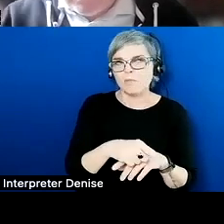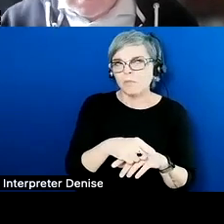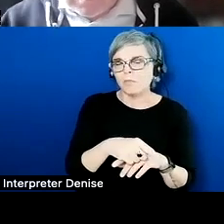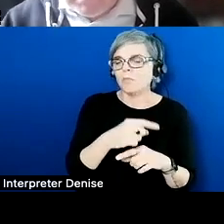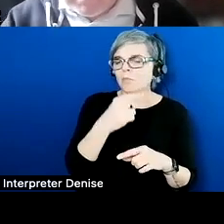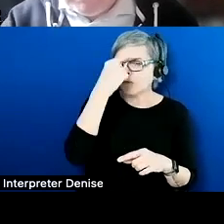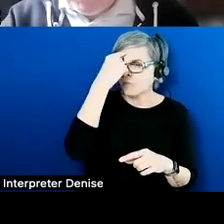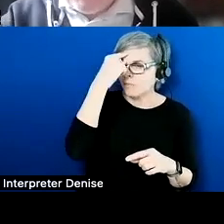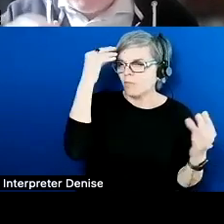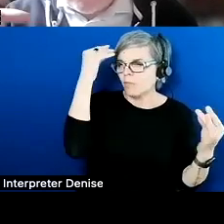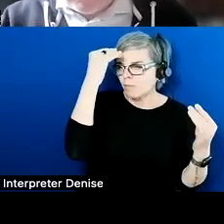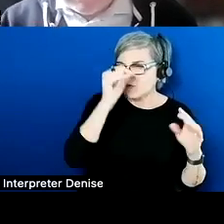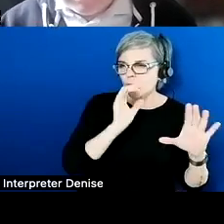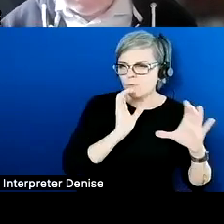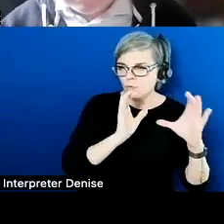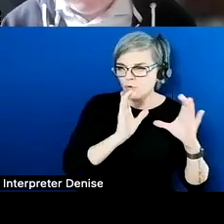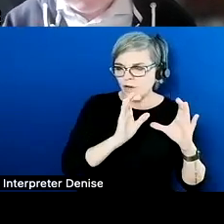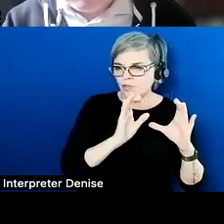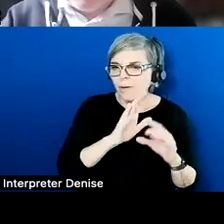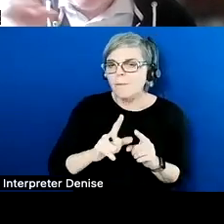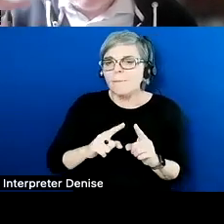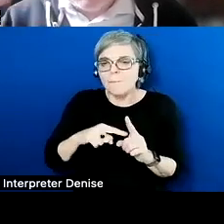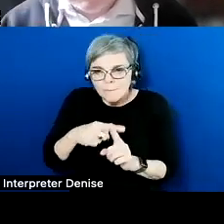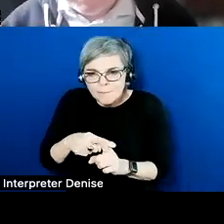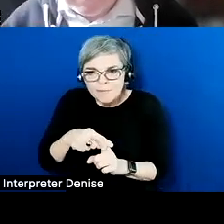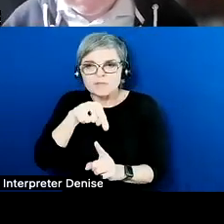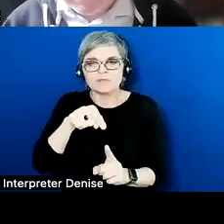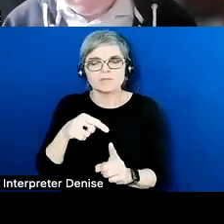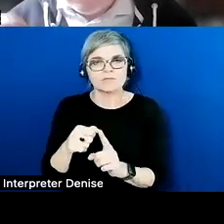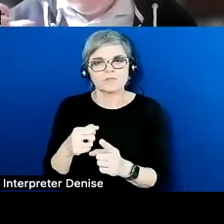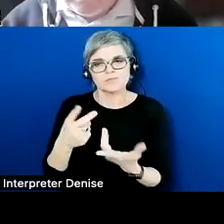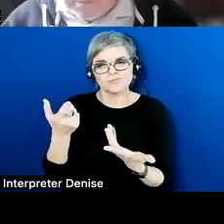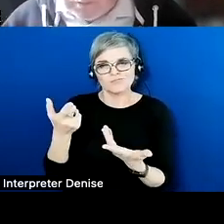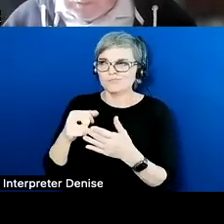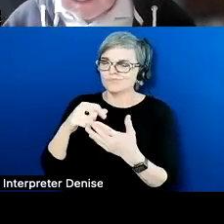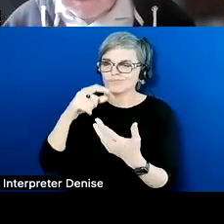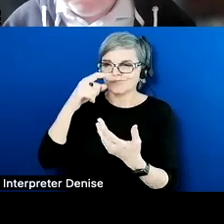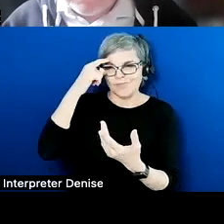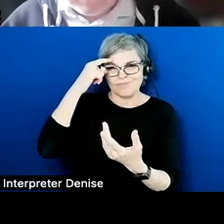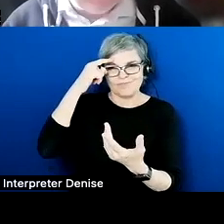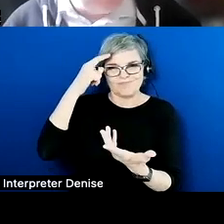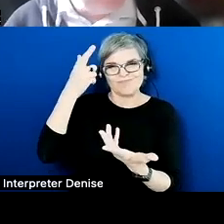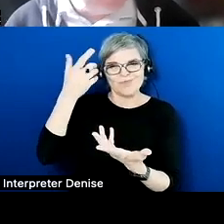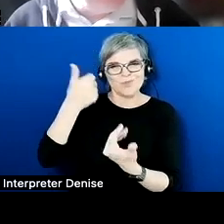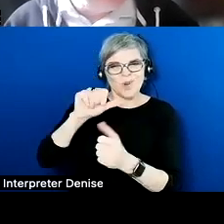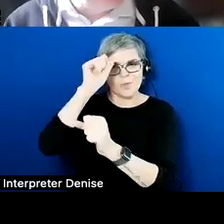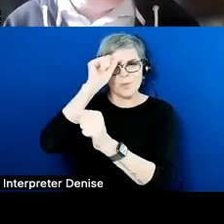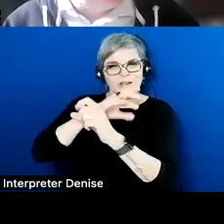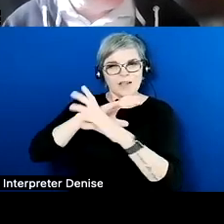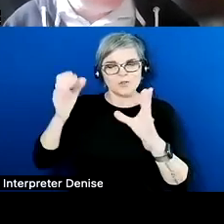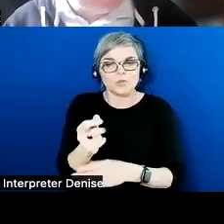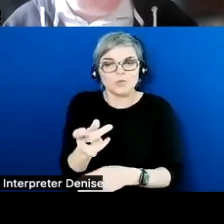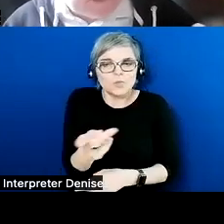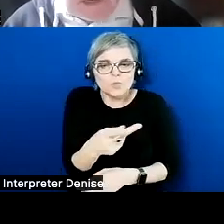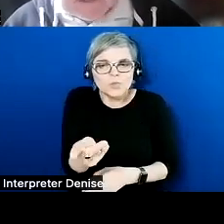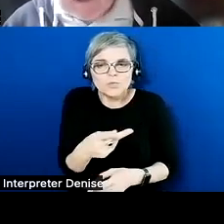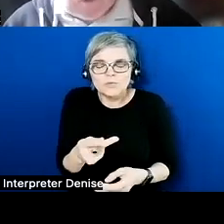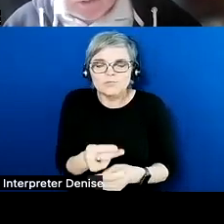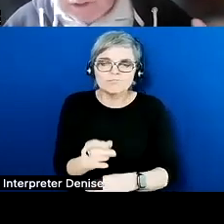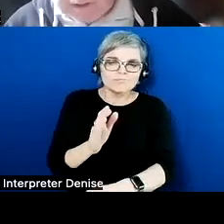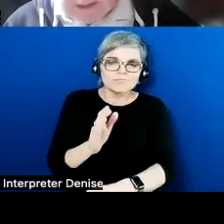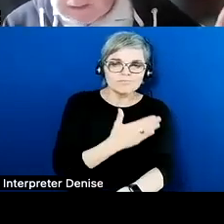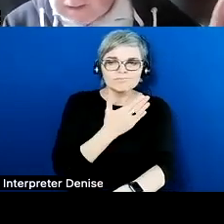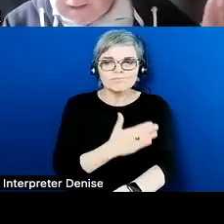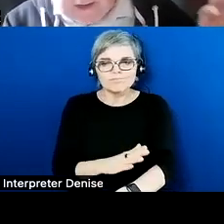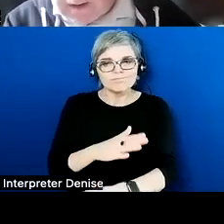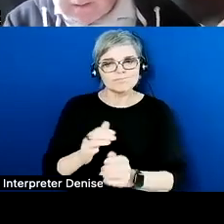now maybe move on and also think about it as a piece of music. And I'm going to introduce, just again by